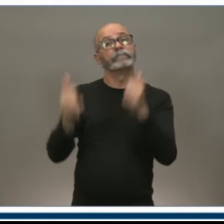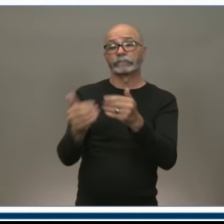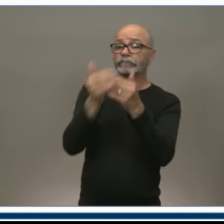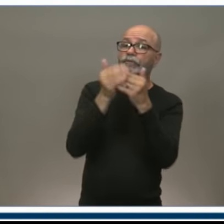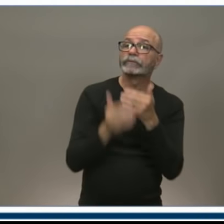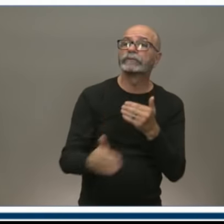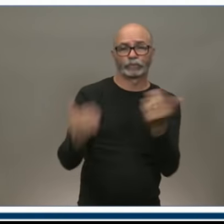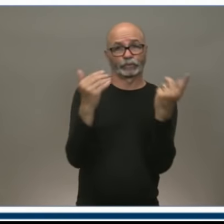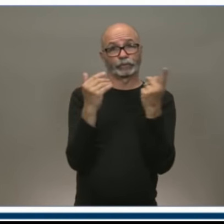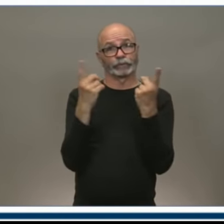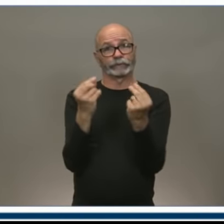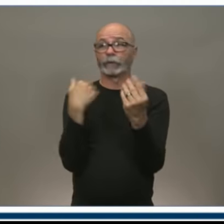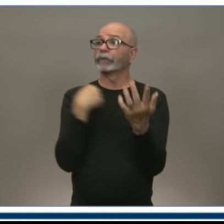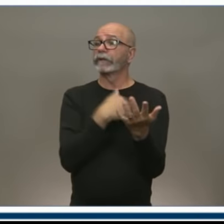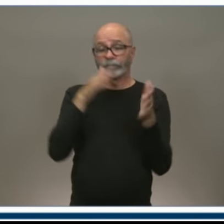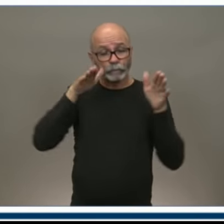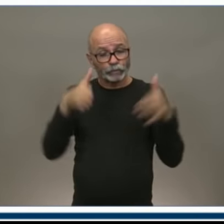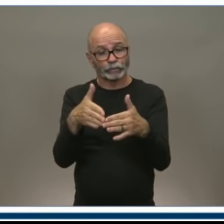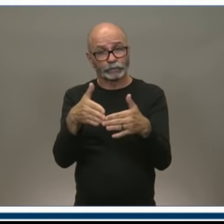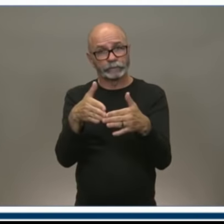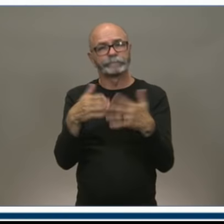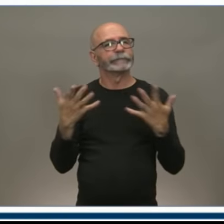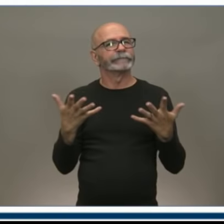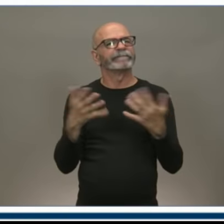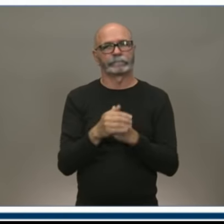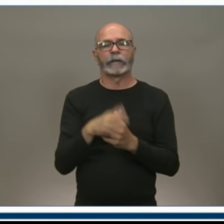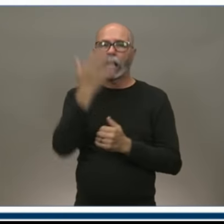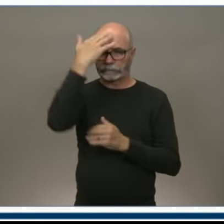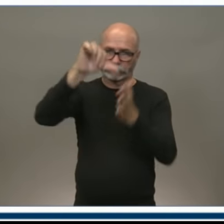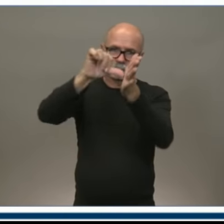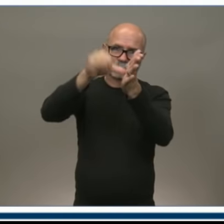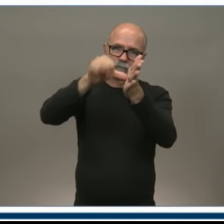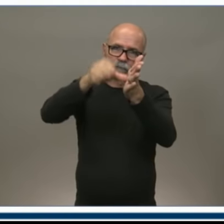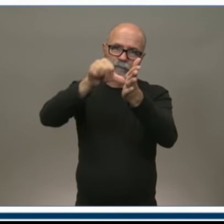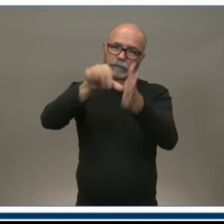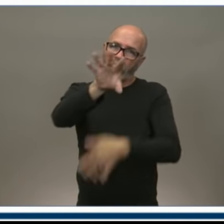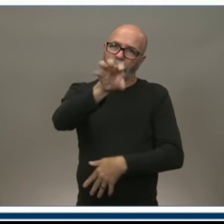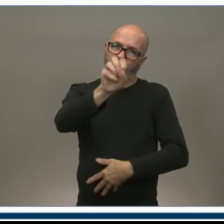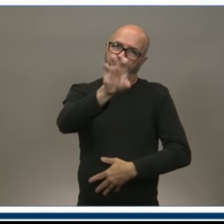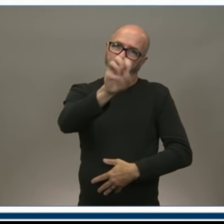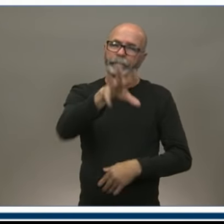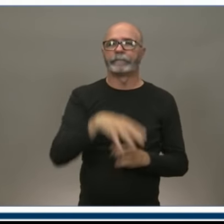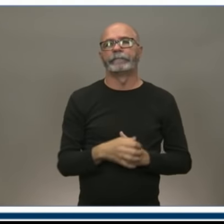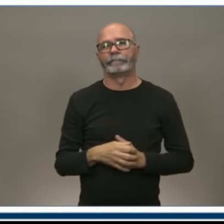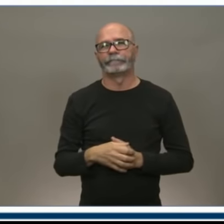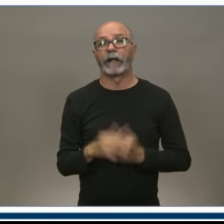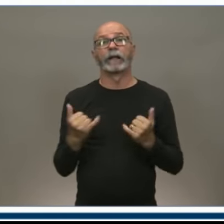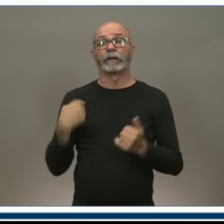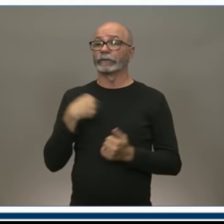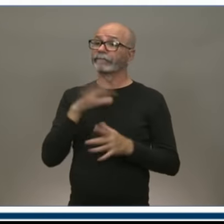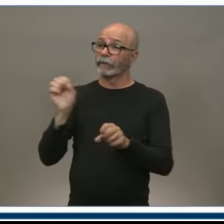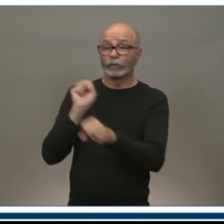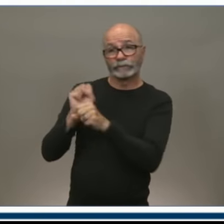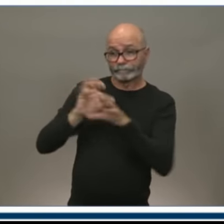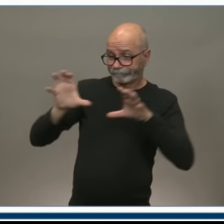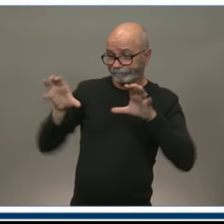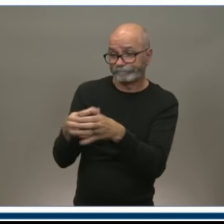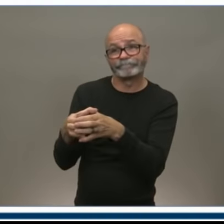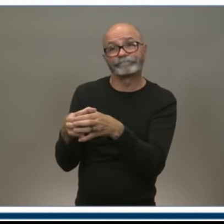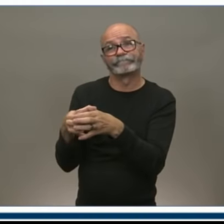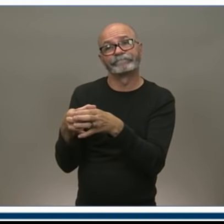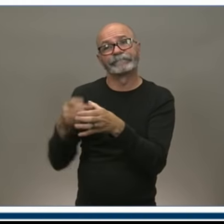said previously, and I can't say it too many times, that our collective fate as it relates to COVID is very much in our own hands. If you look at